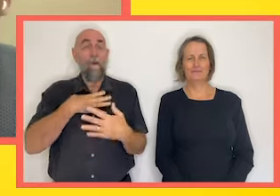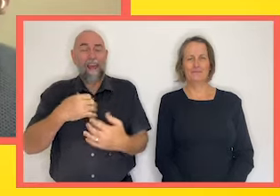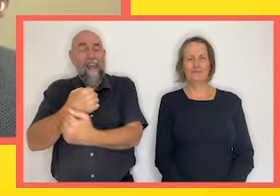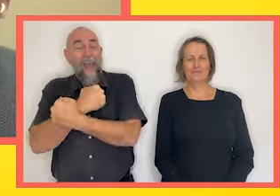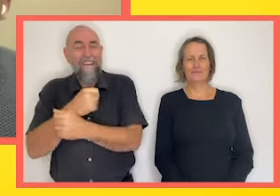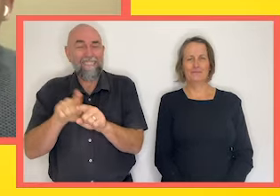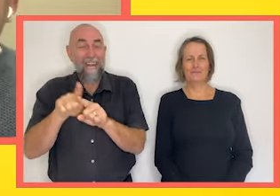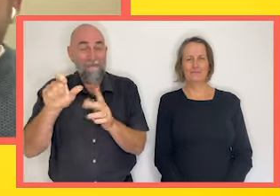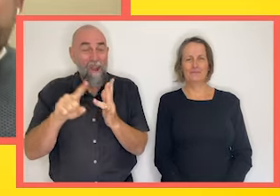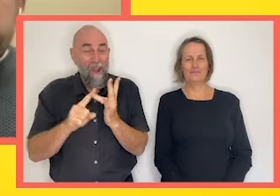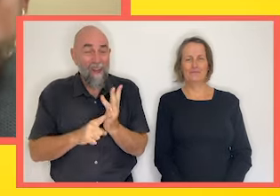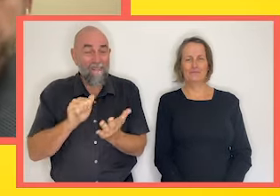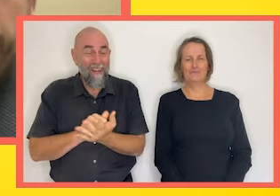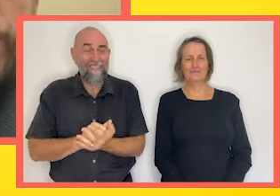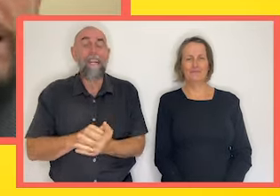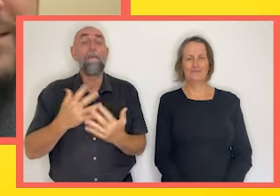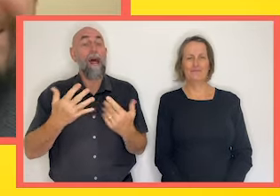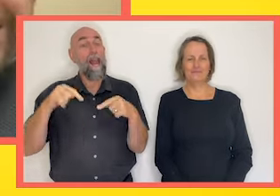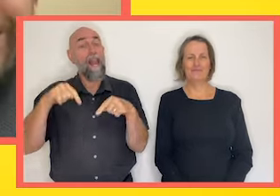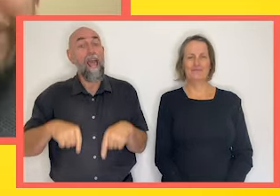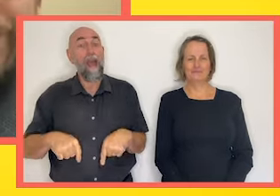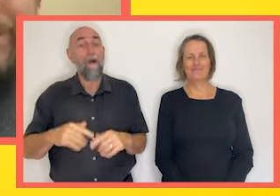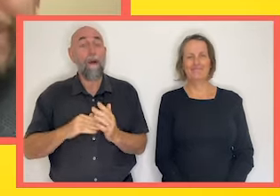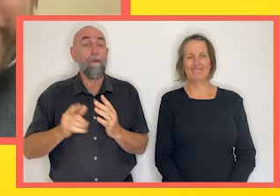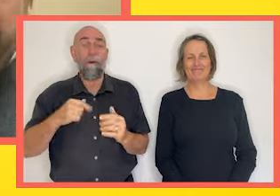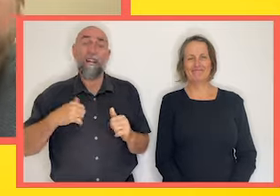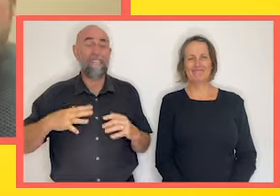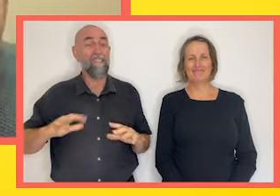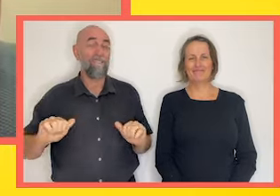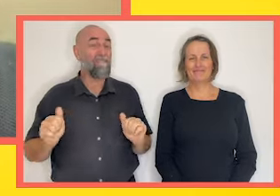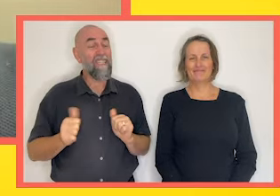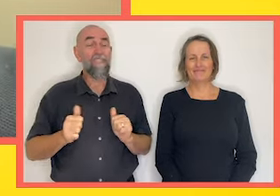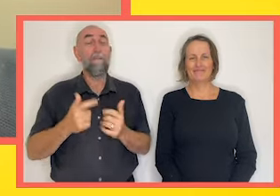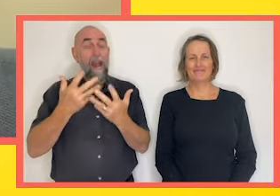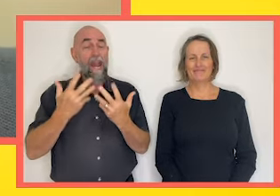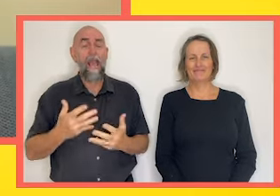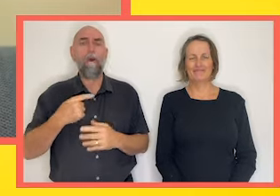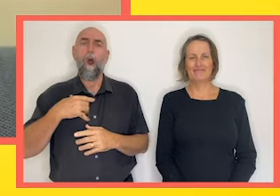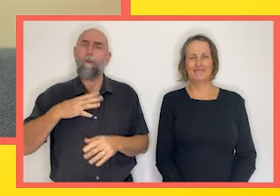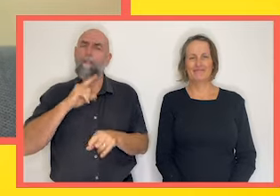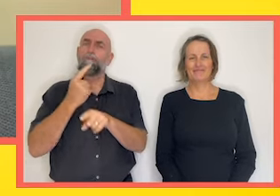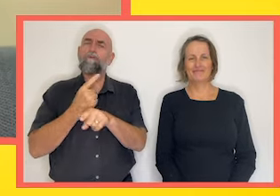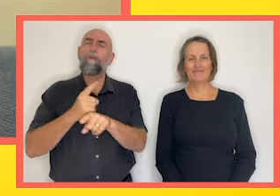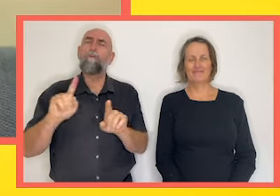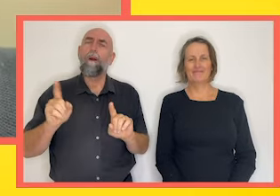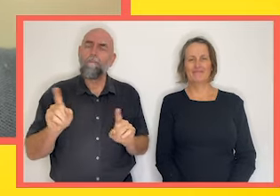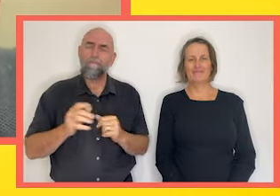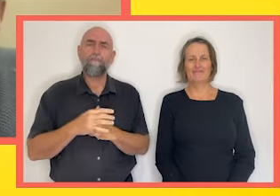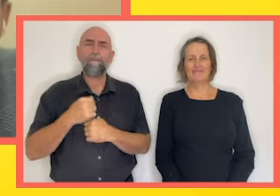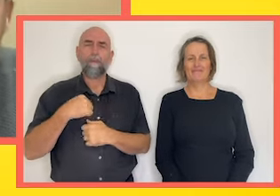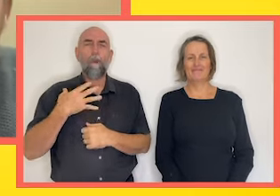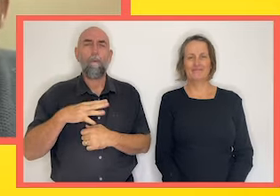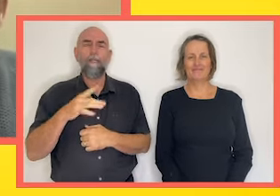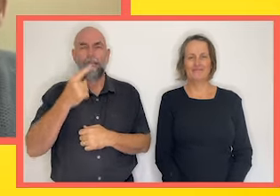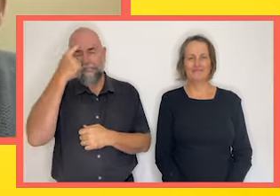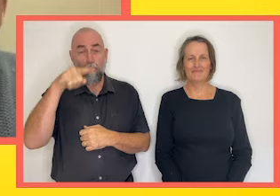big hug. But it's time for us to wrap up. But on our way out, we would like to draw the